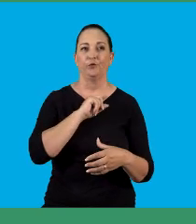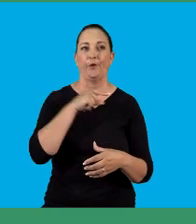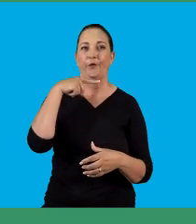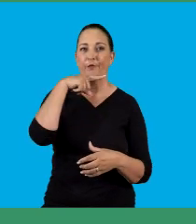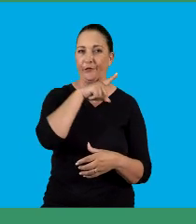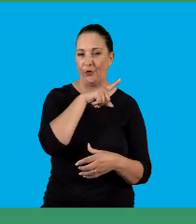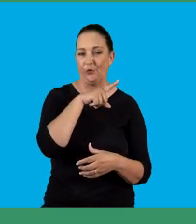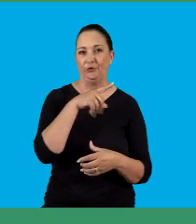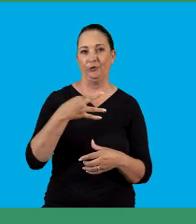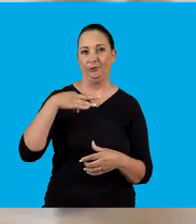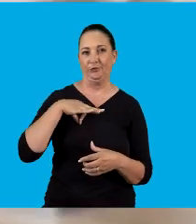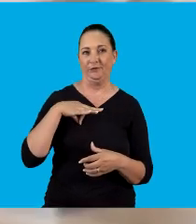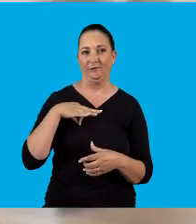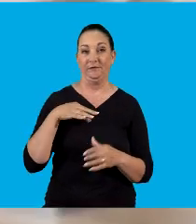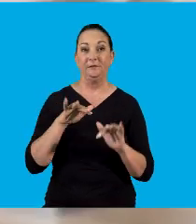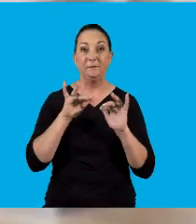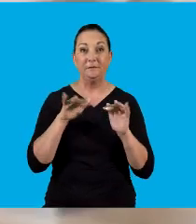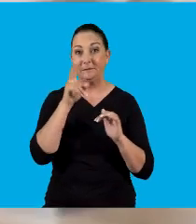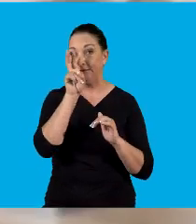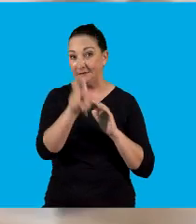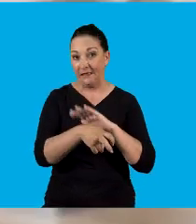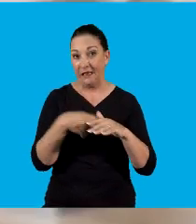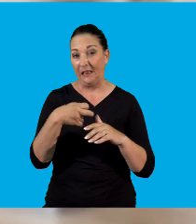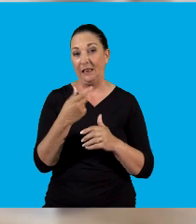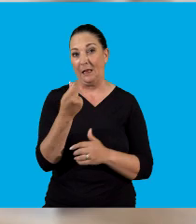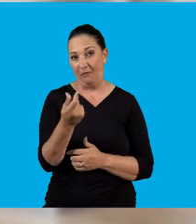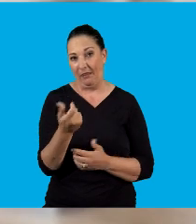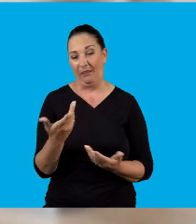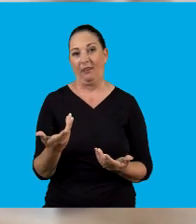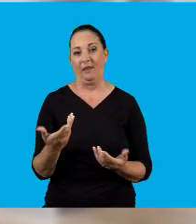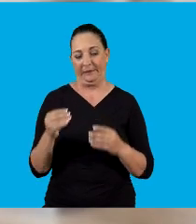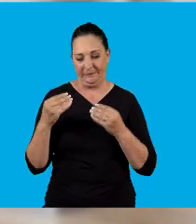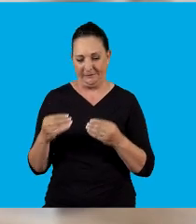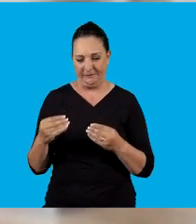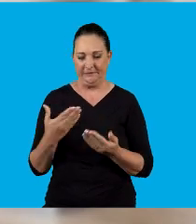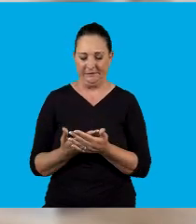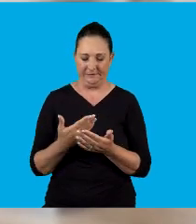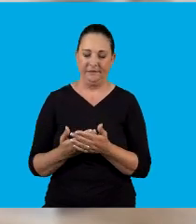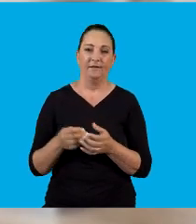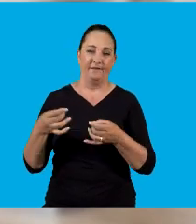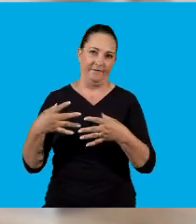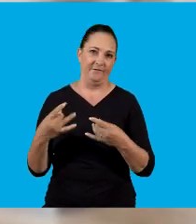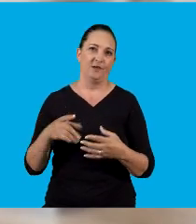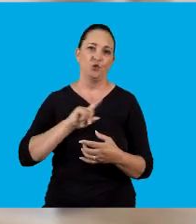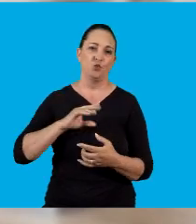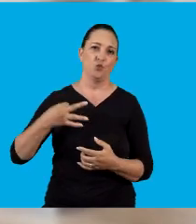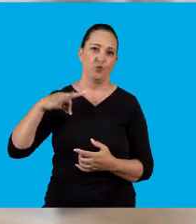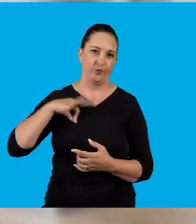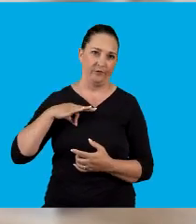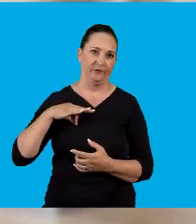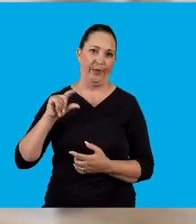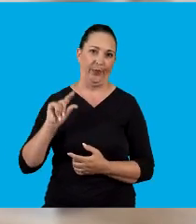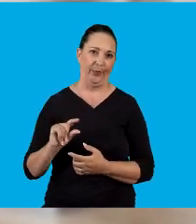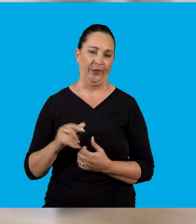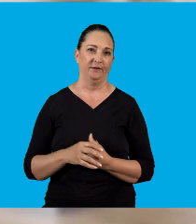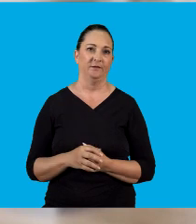profits for the business. So obviously, if people are stealing money in a business, it's going to affect our profits as a